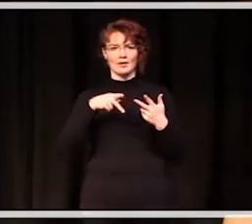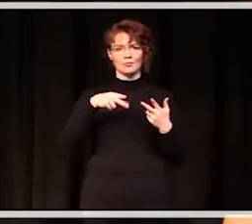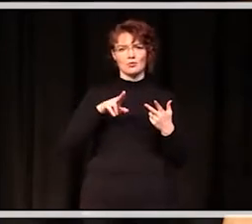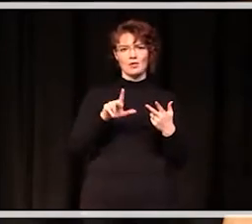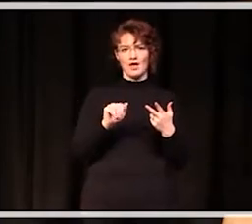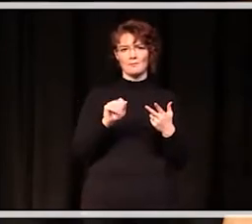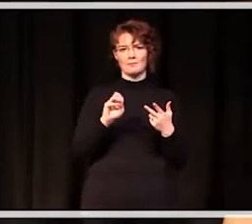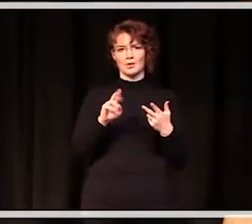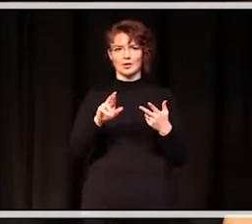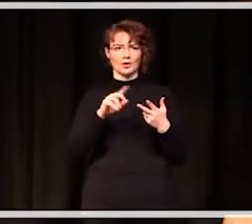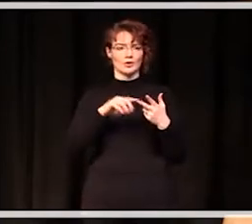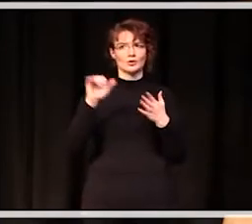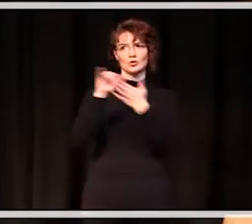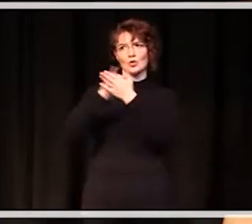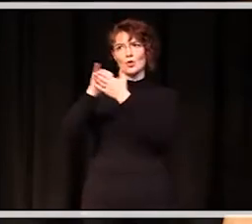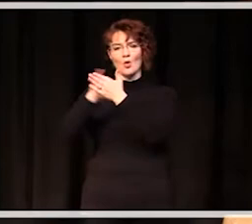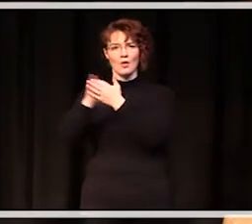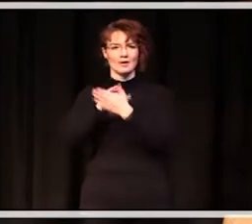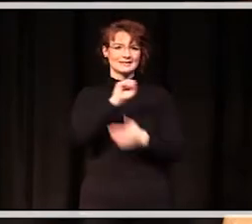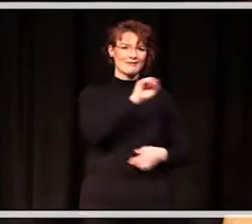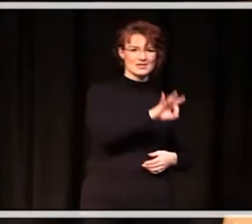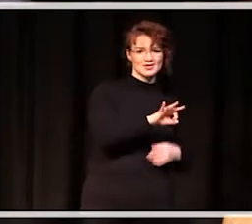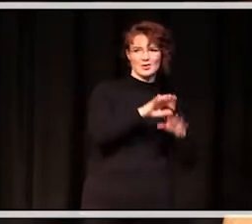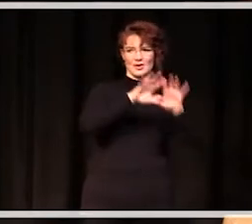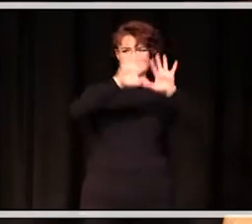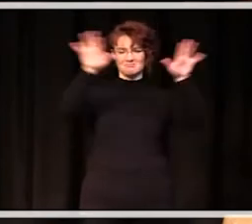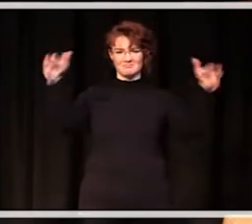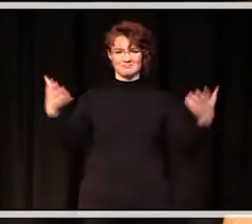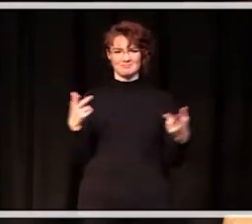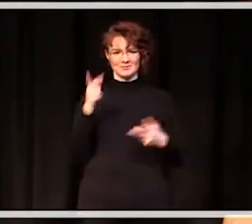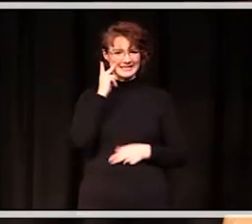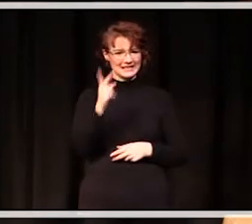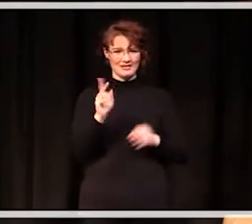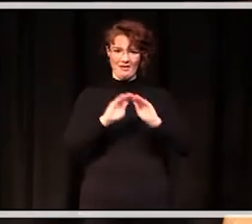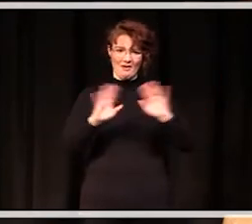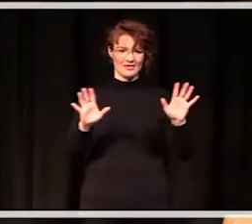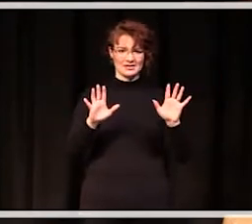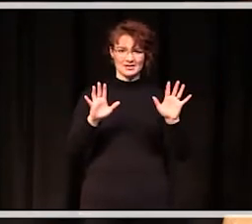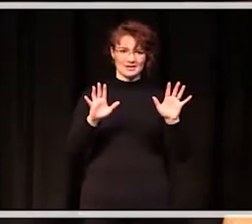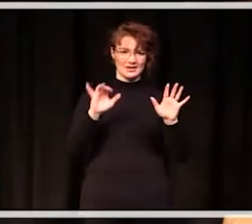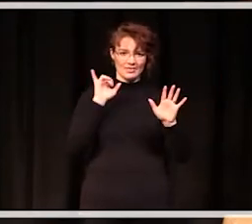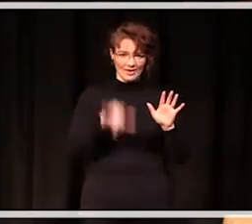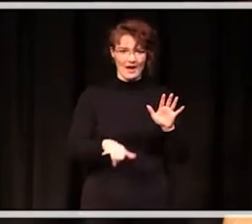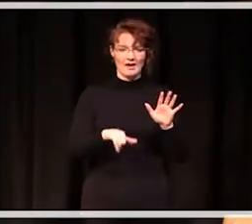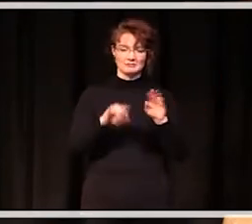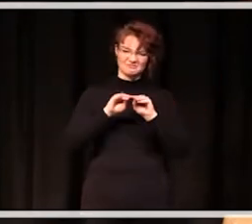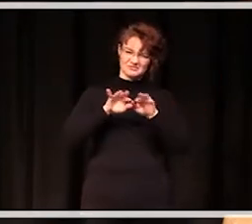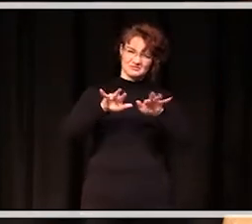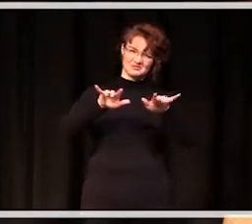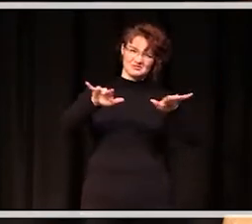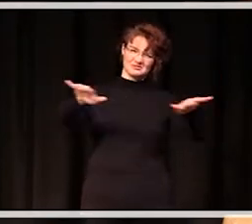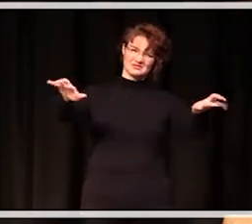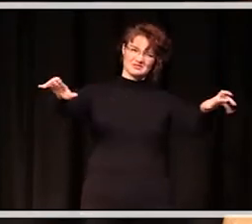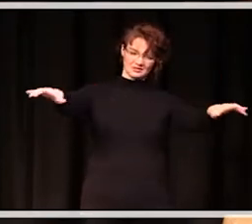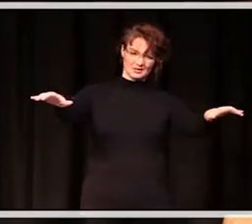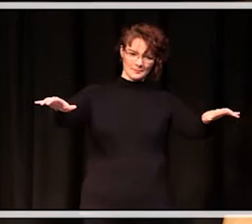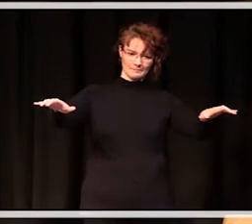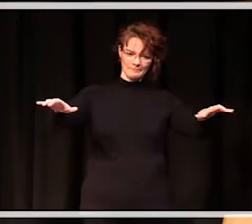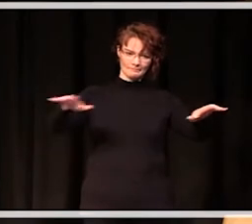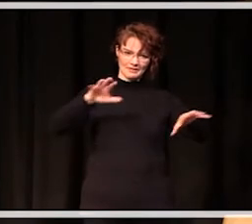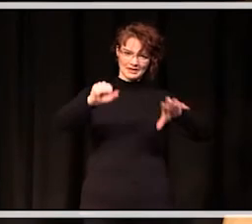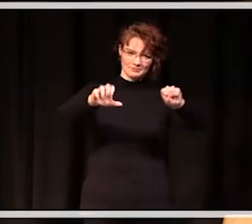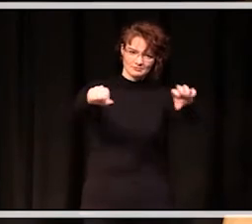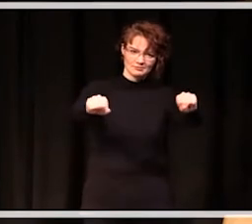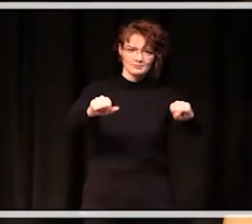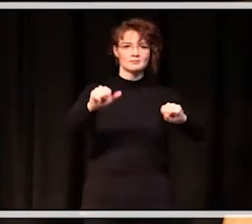and New York and San Francisco. It's everywhere. It's pervasive. This is what Revelation chapter 17 will refer to as the